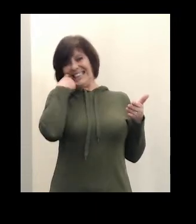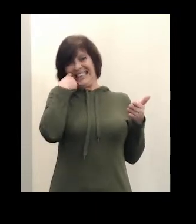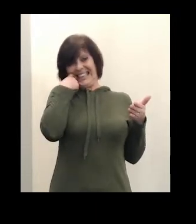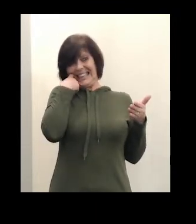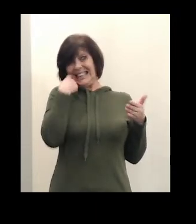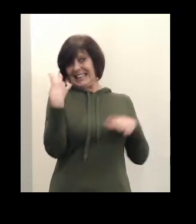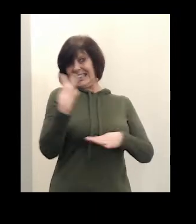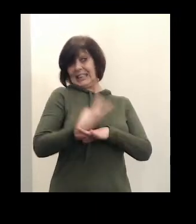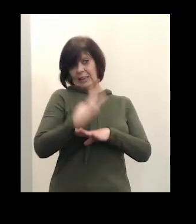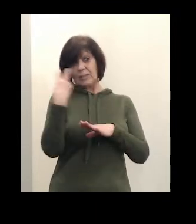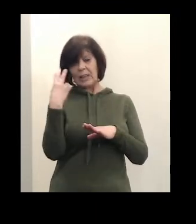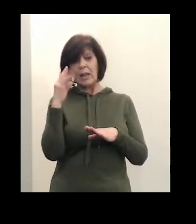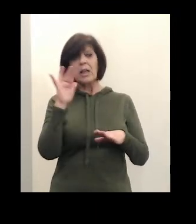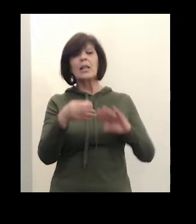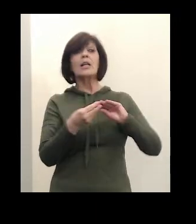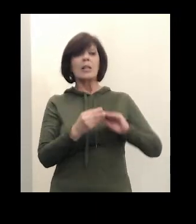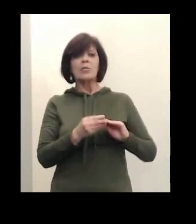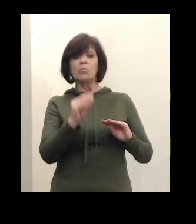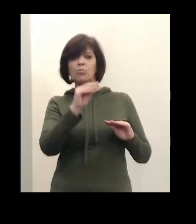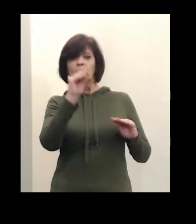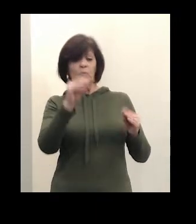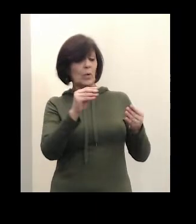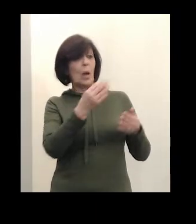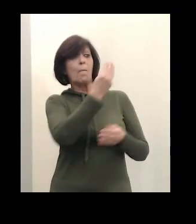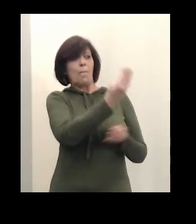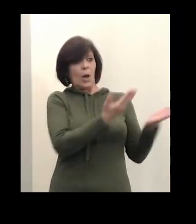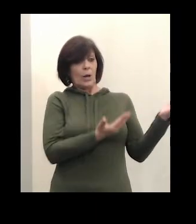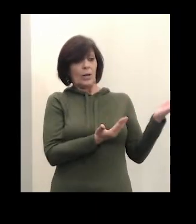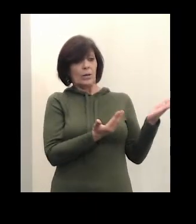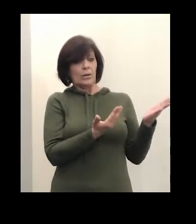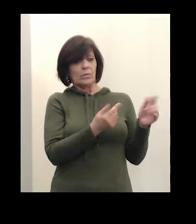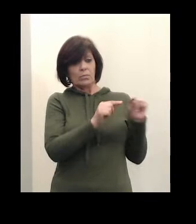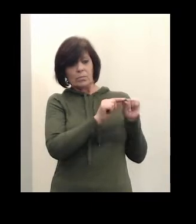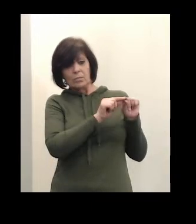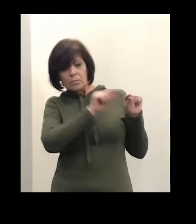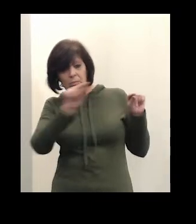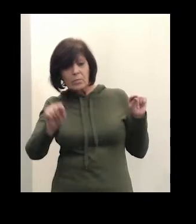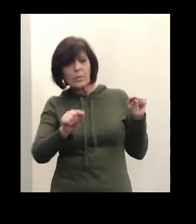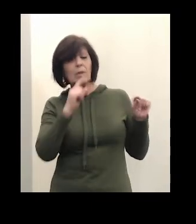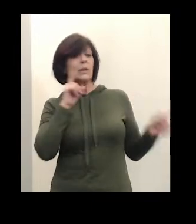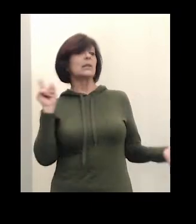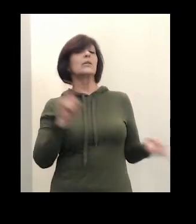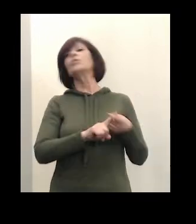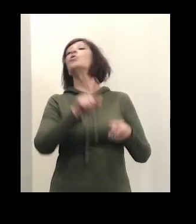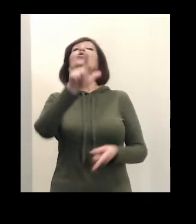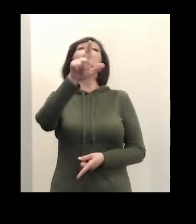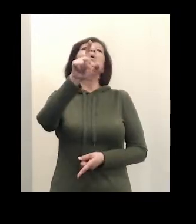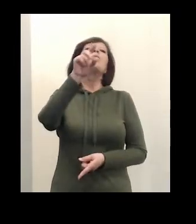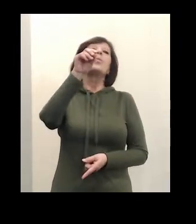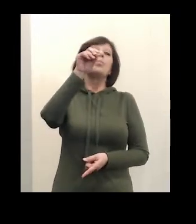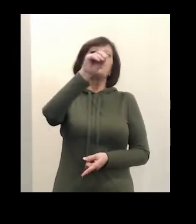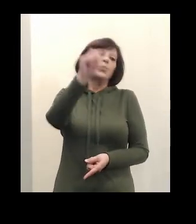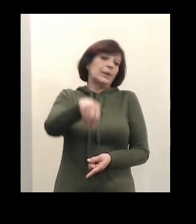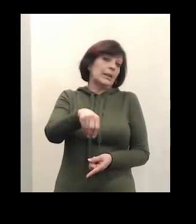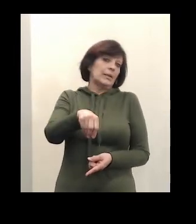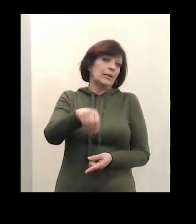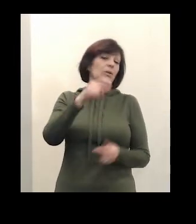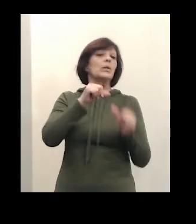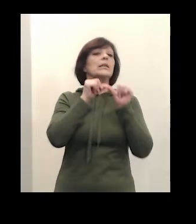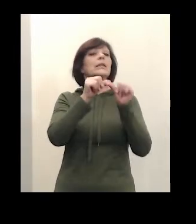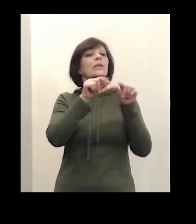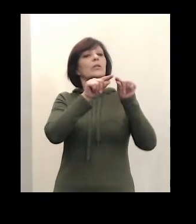days from Monday through previous Tuesday, and that has gone down to 21%, so it continues to